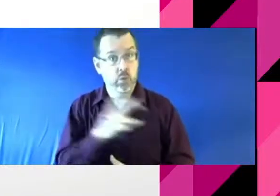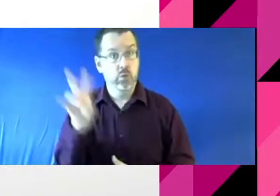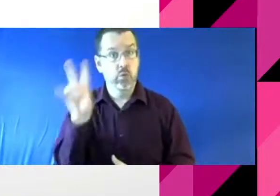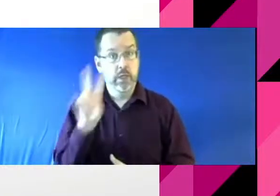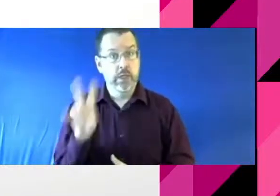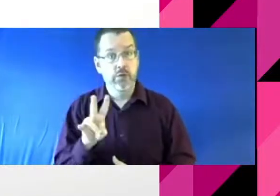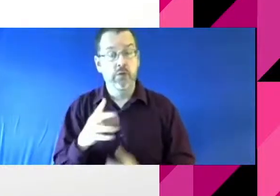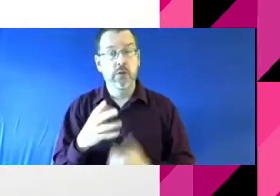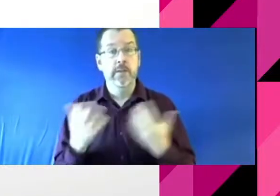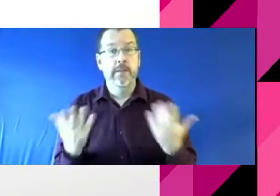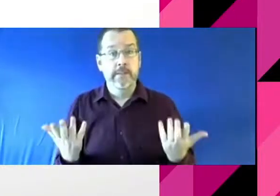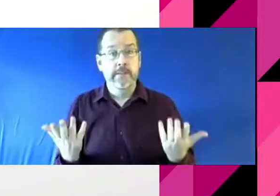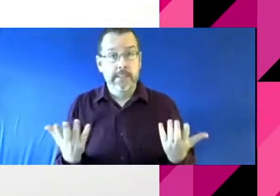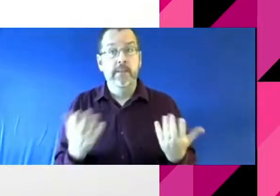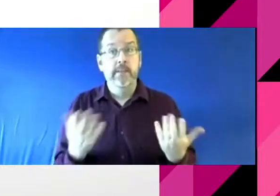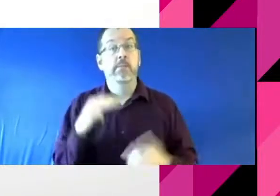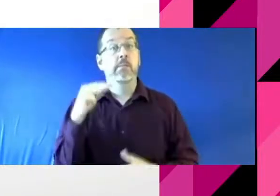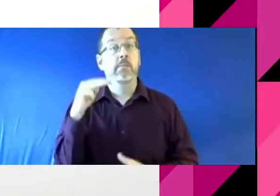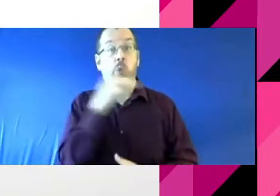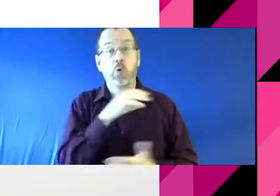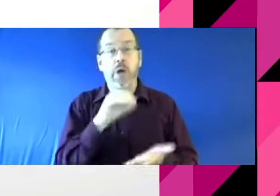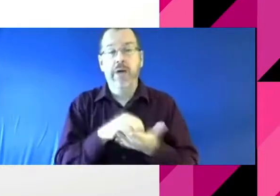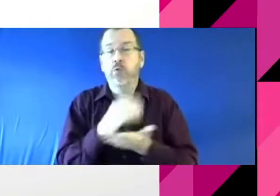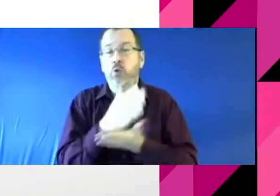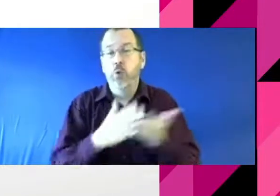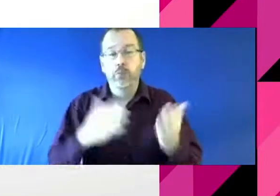it's important to have some knowledge.